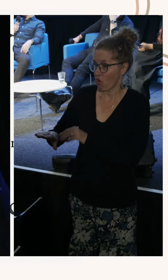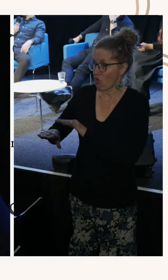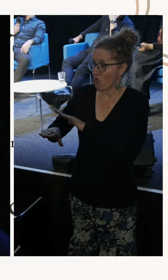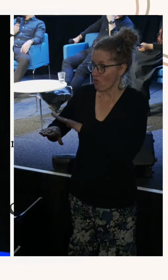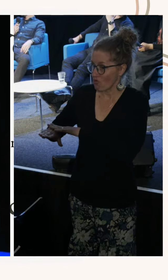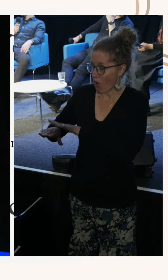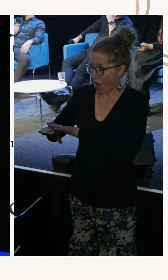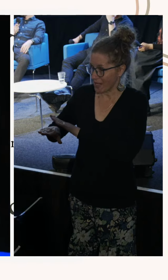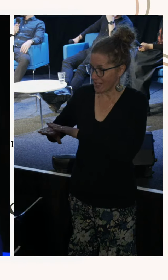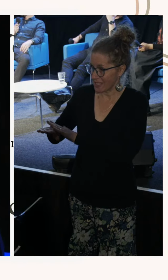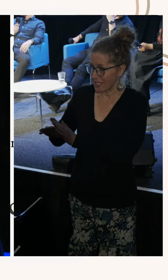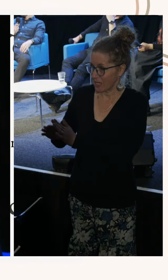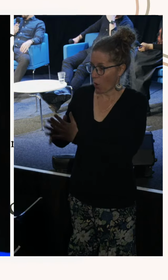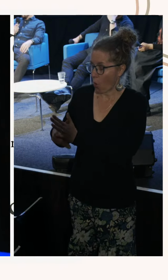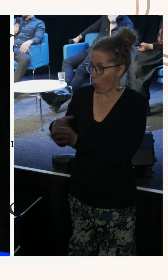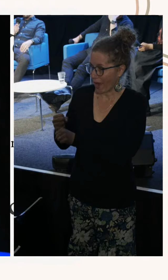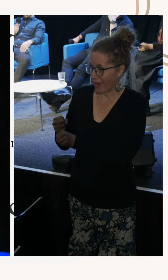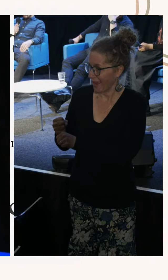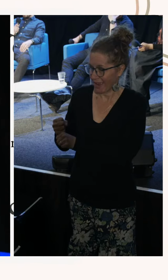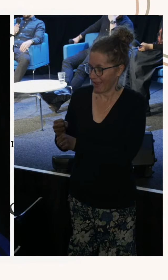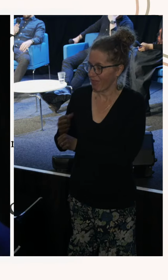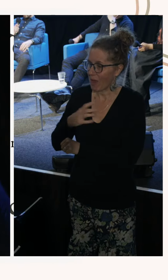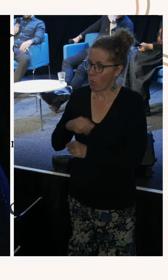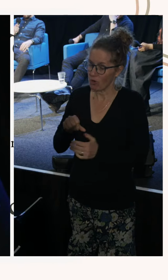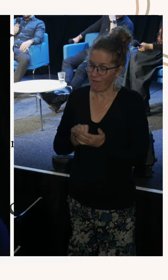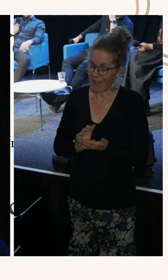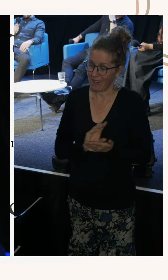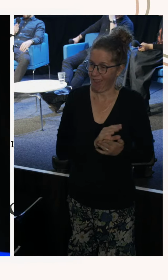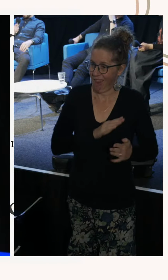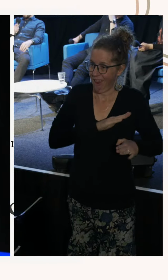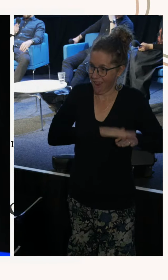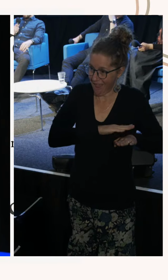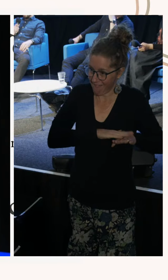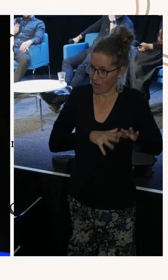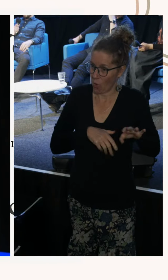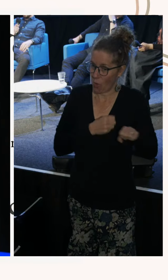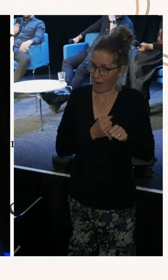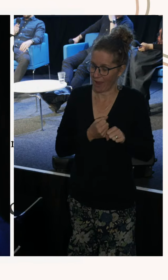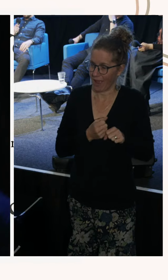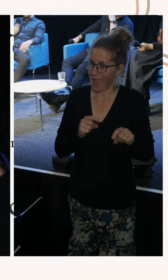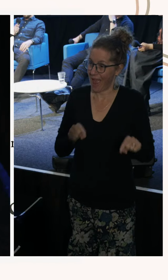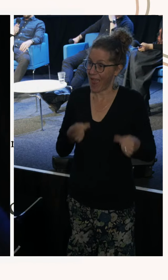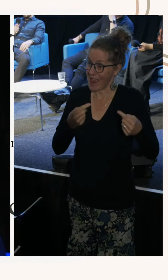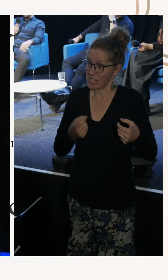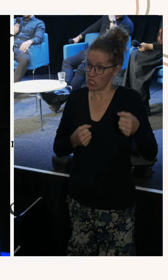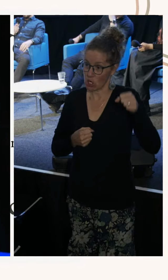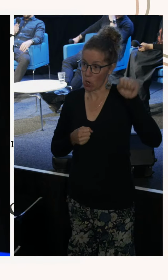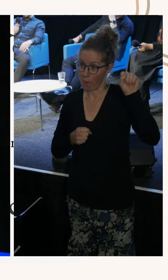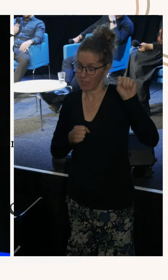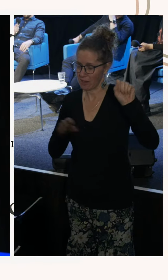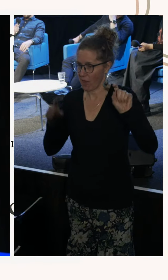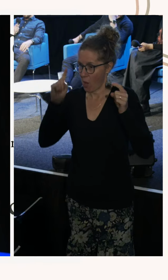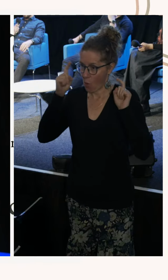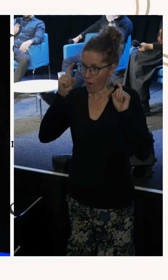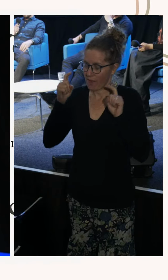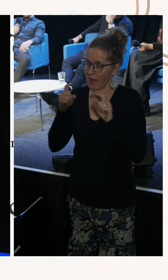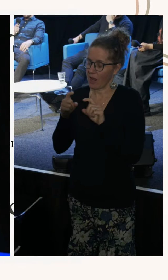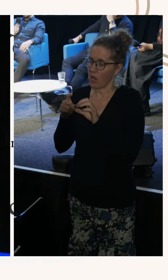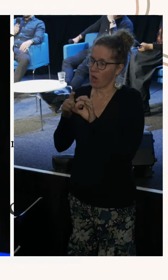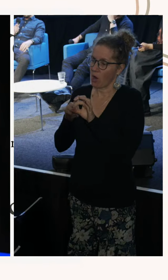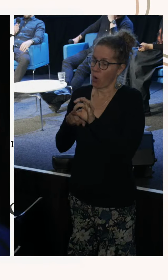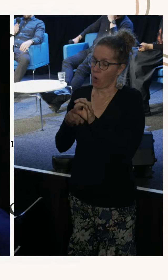fund left-wing anti-communist magazines, and their big concern was that Quadrant was too